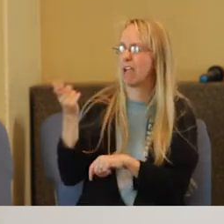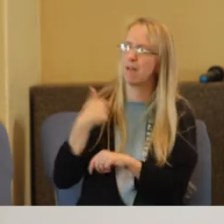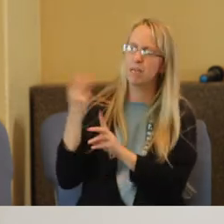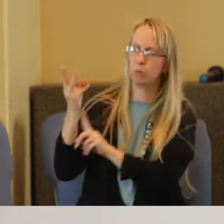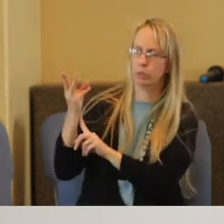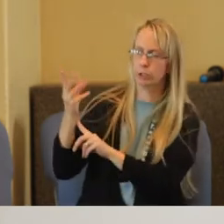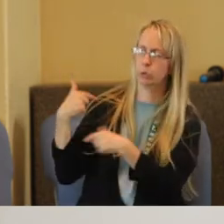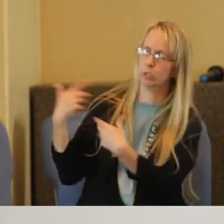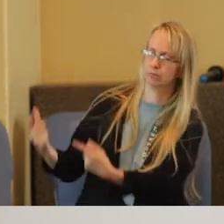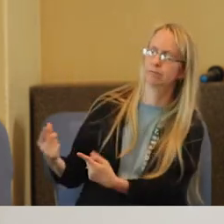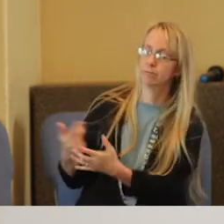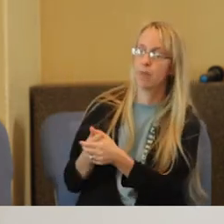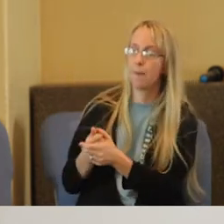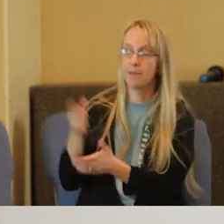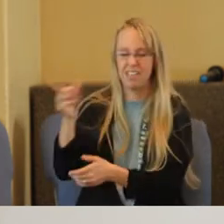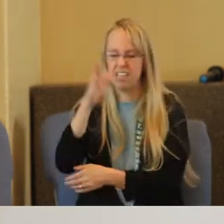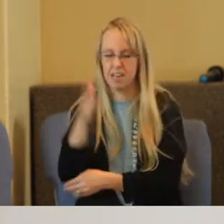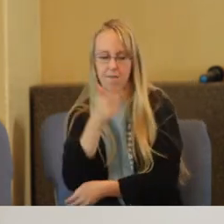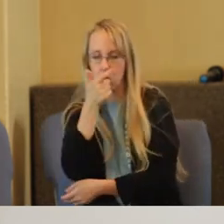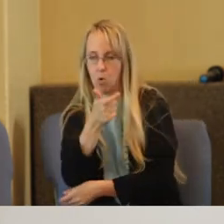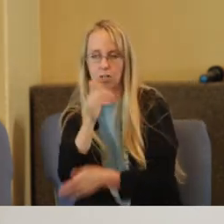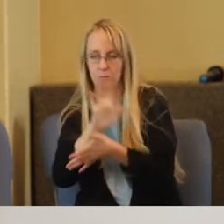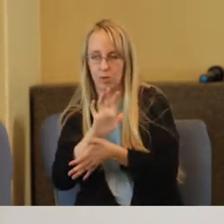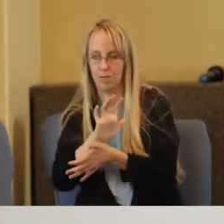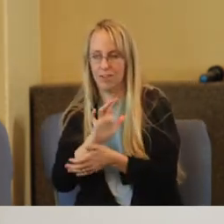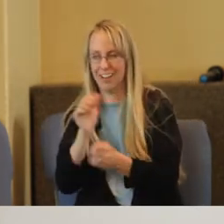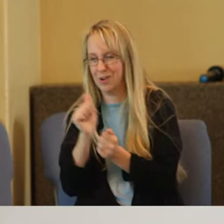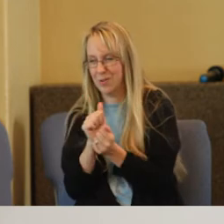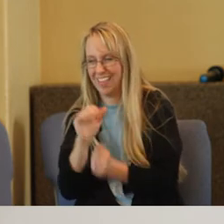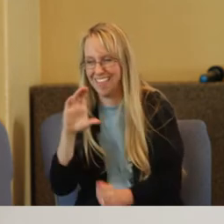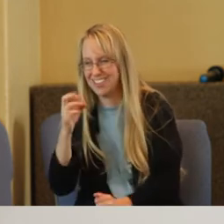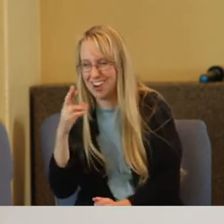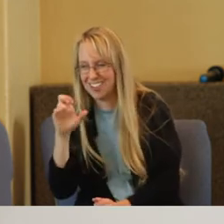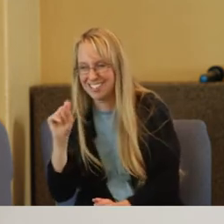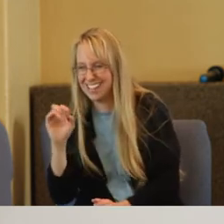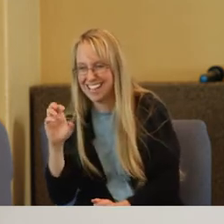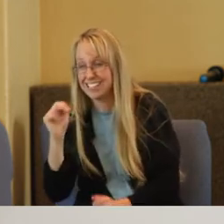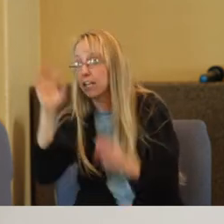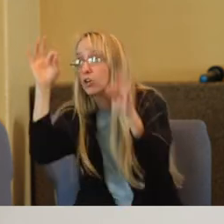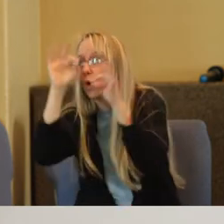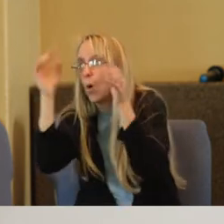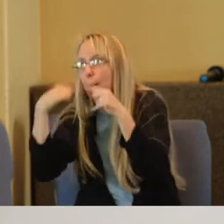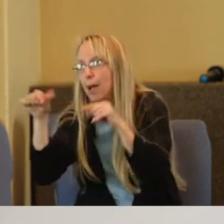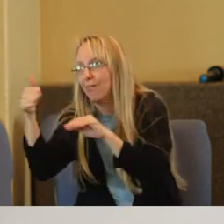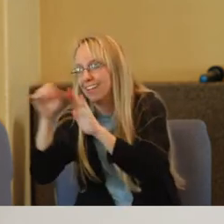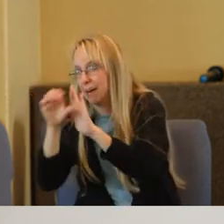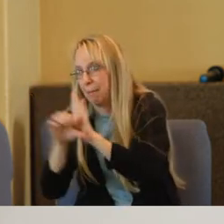He never saw the movie with Charlton Heston in it, so he had no idea about the Ten Commandments.